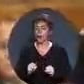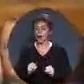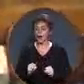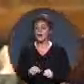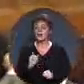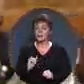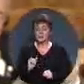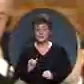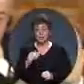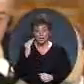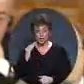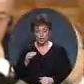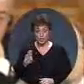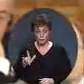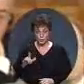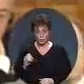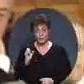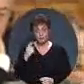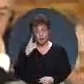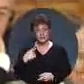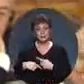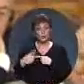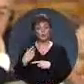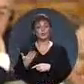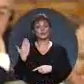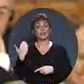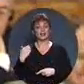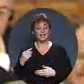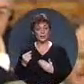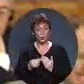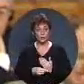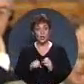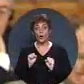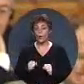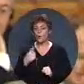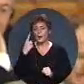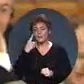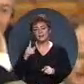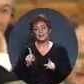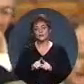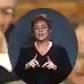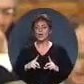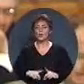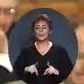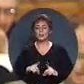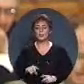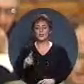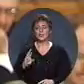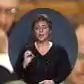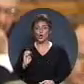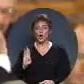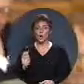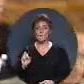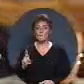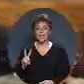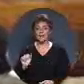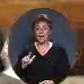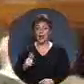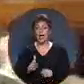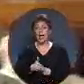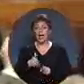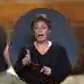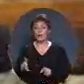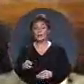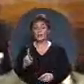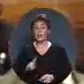to take actions in the telecommunications sectors. If they want to go back to further old files, what about when the member